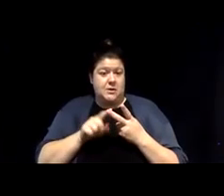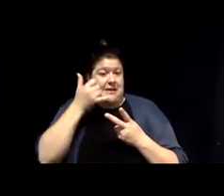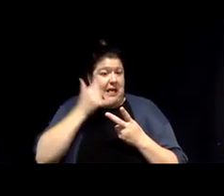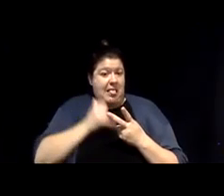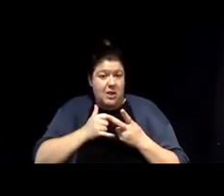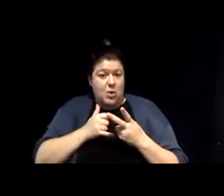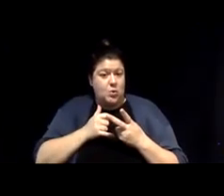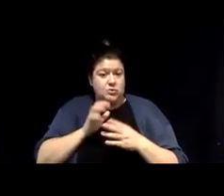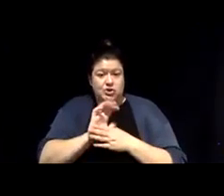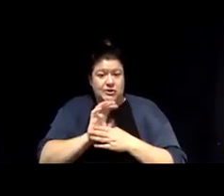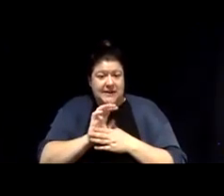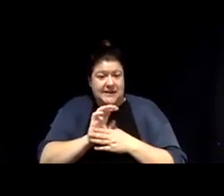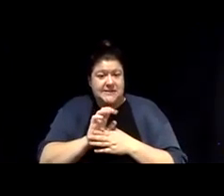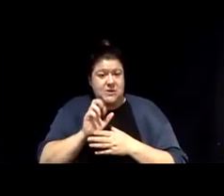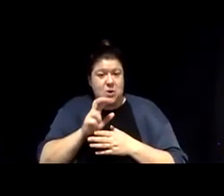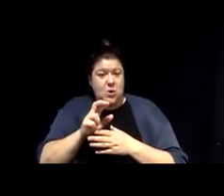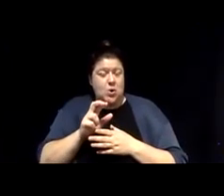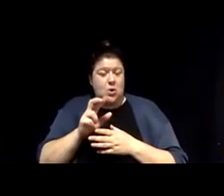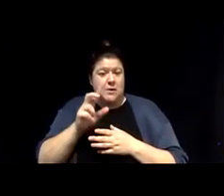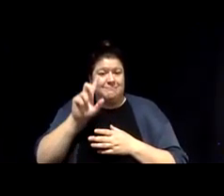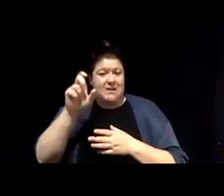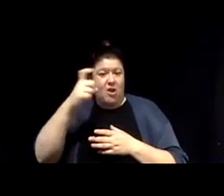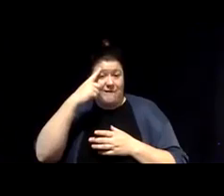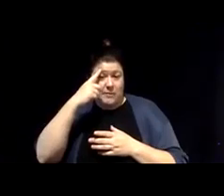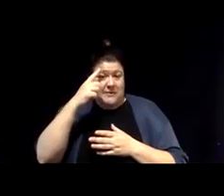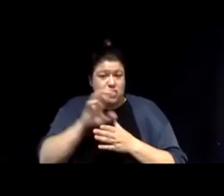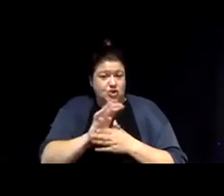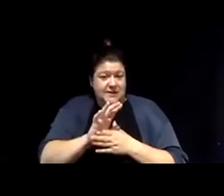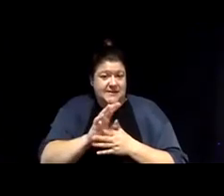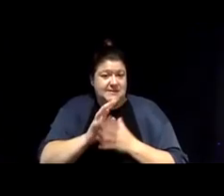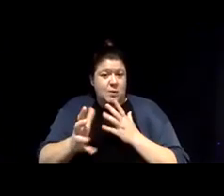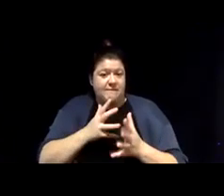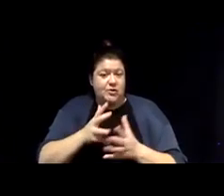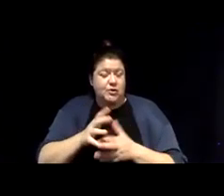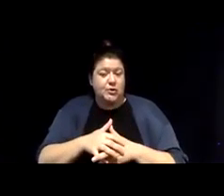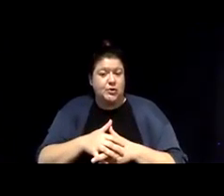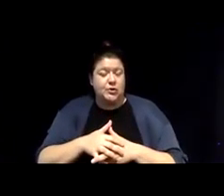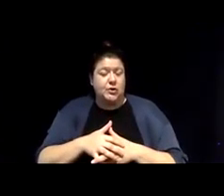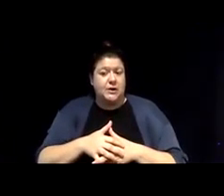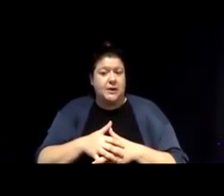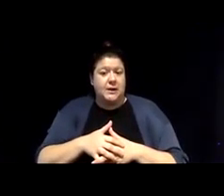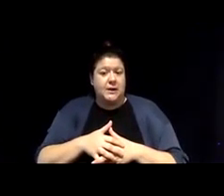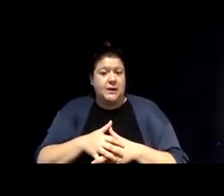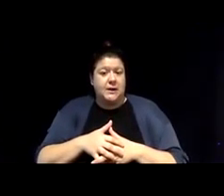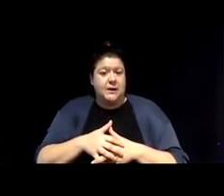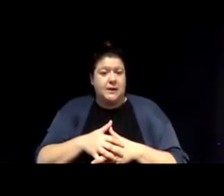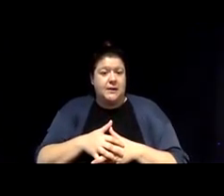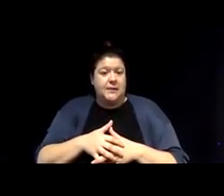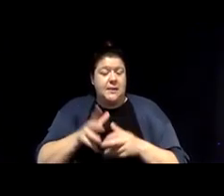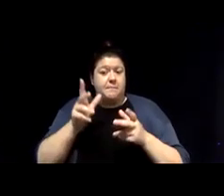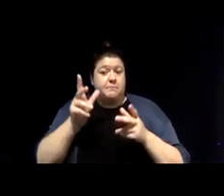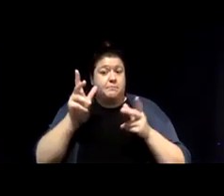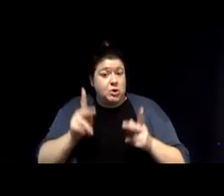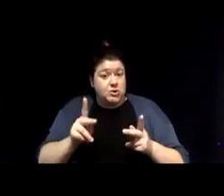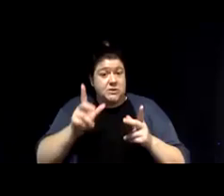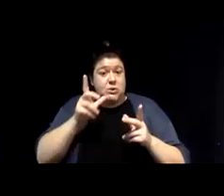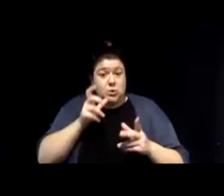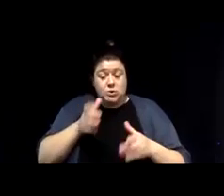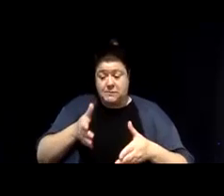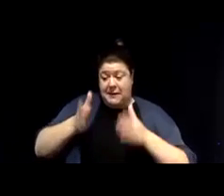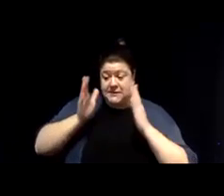cheese, government cheese, or whatever they call it. And the person who is listening to my